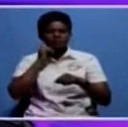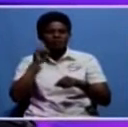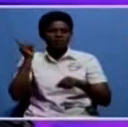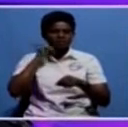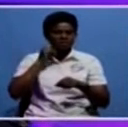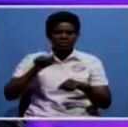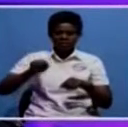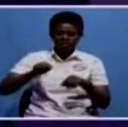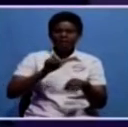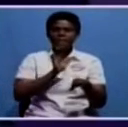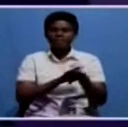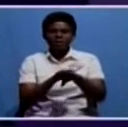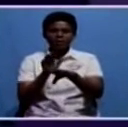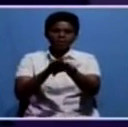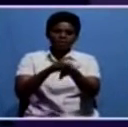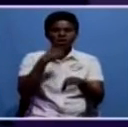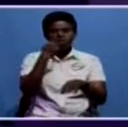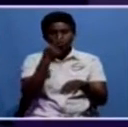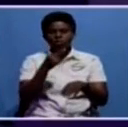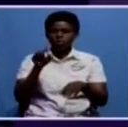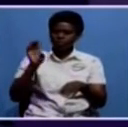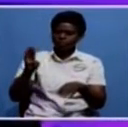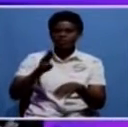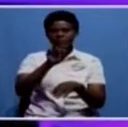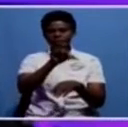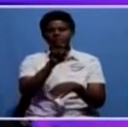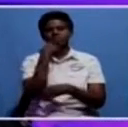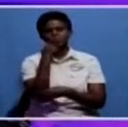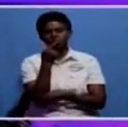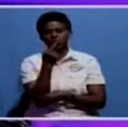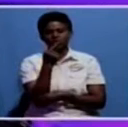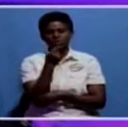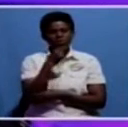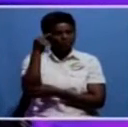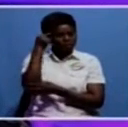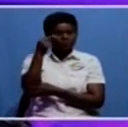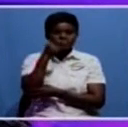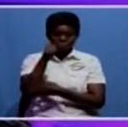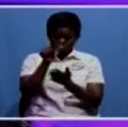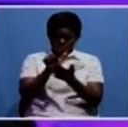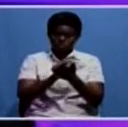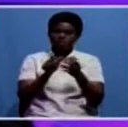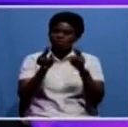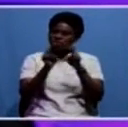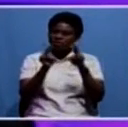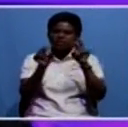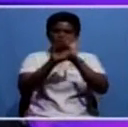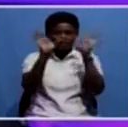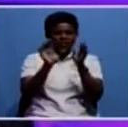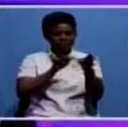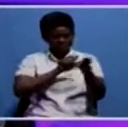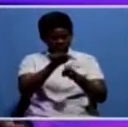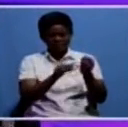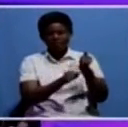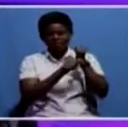witch hunting, and trying to say who's B, who's Mr. X. Government is saying the law is very clear. Let these professional